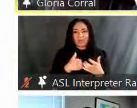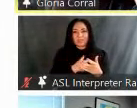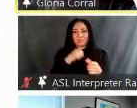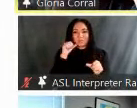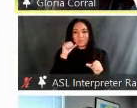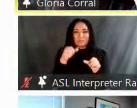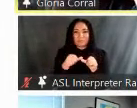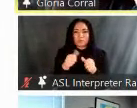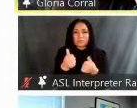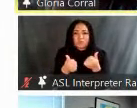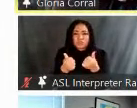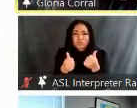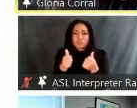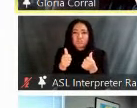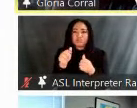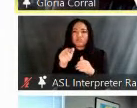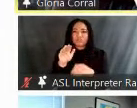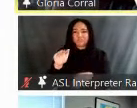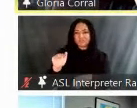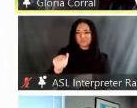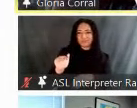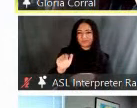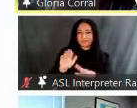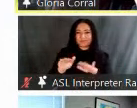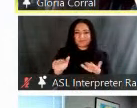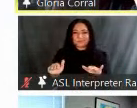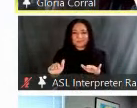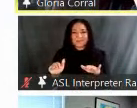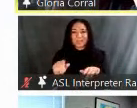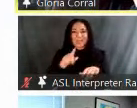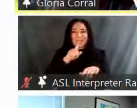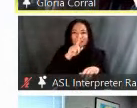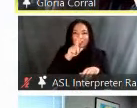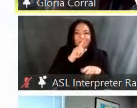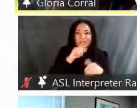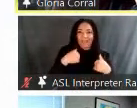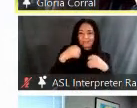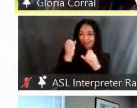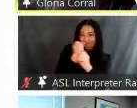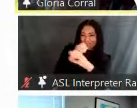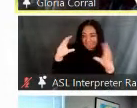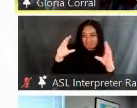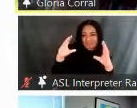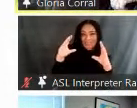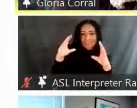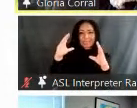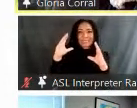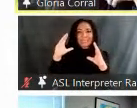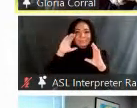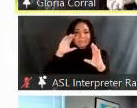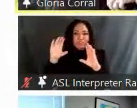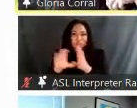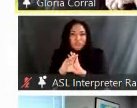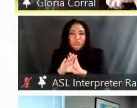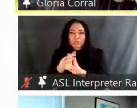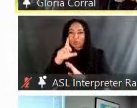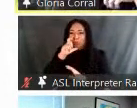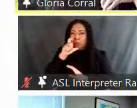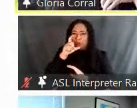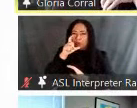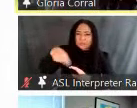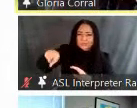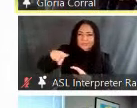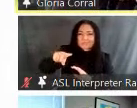is which children, actually having a picture of the demographics of the children who it is we're trying to